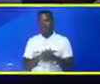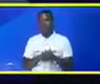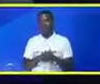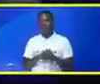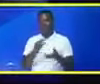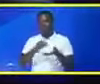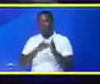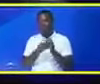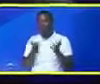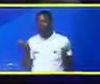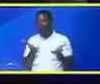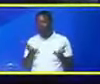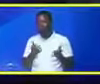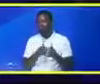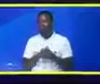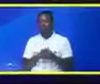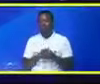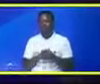That means